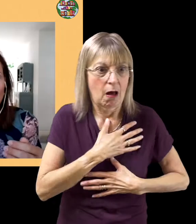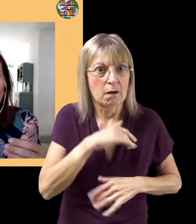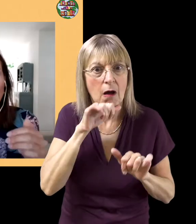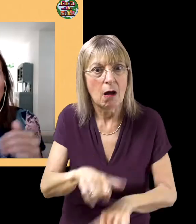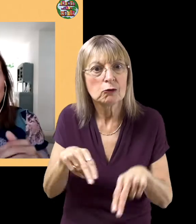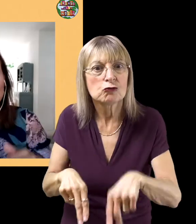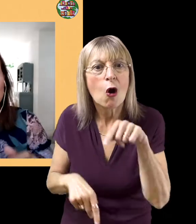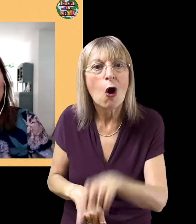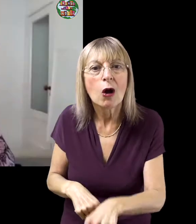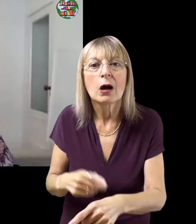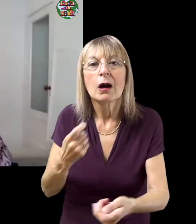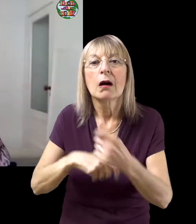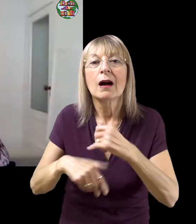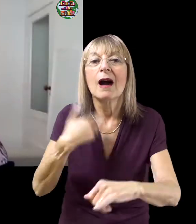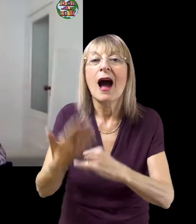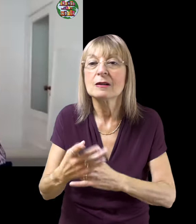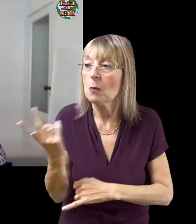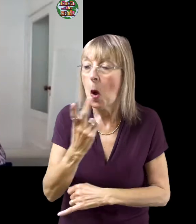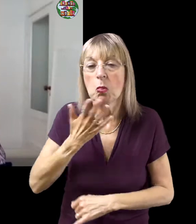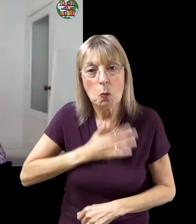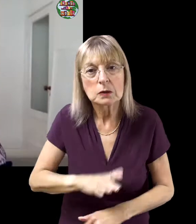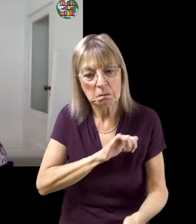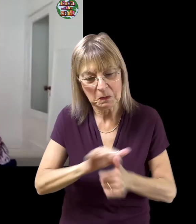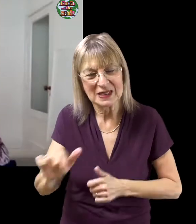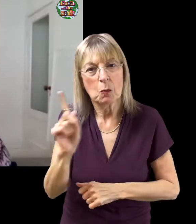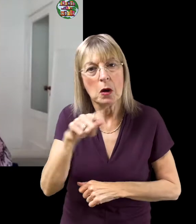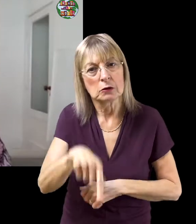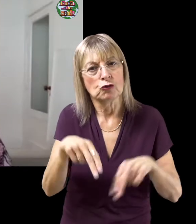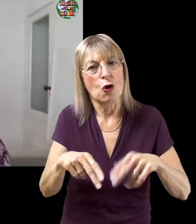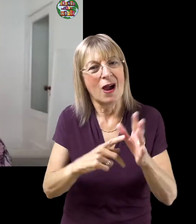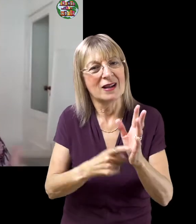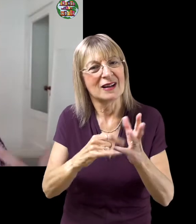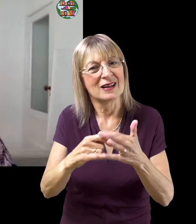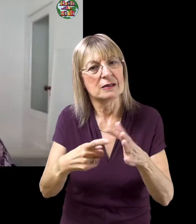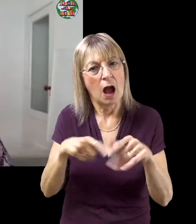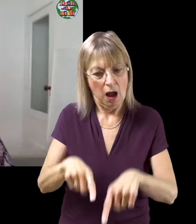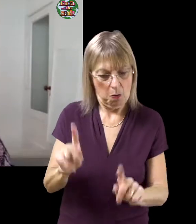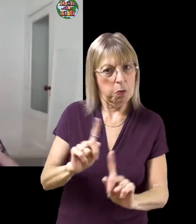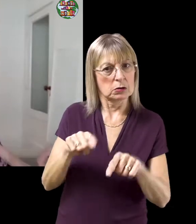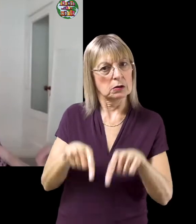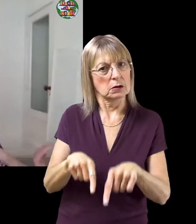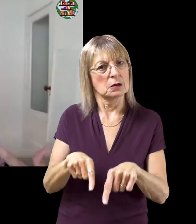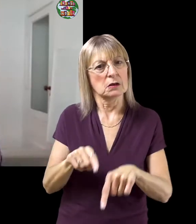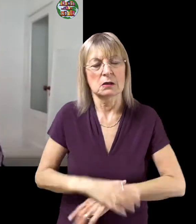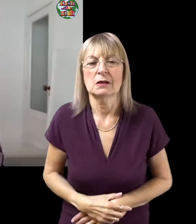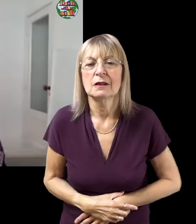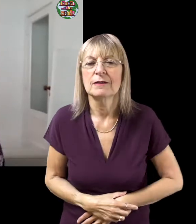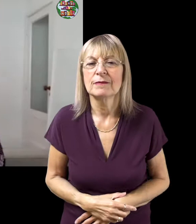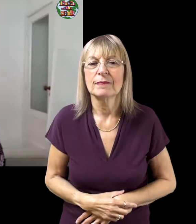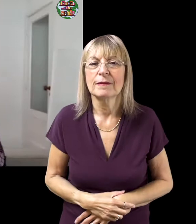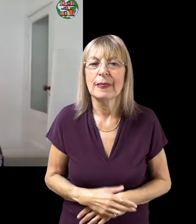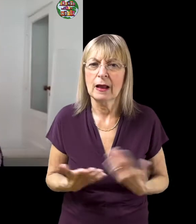other in their love for Alaska. And in the end, they both want what's best